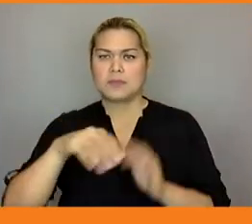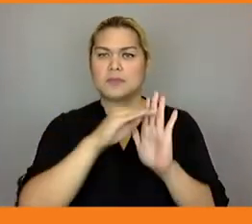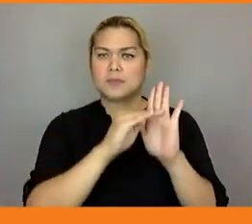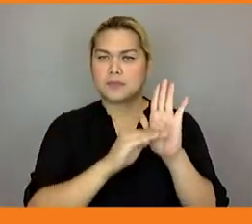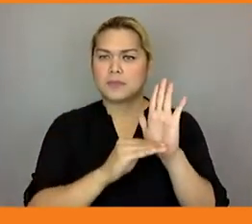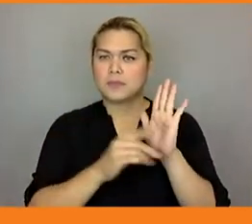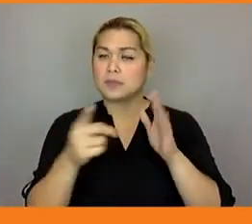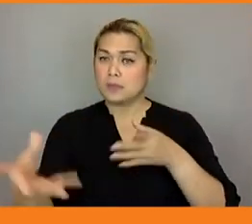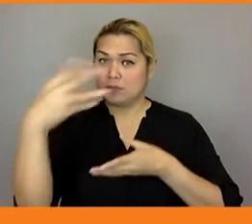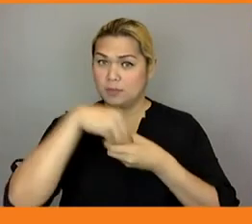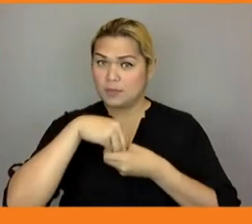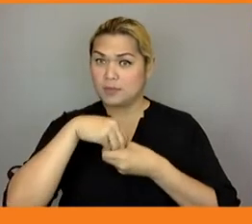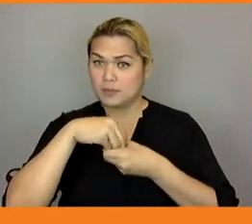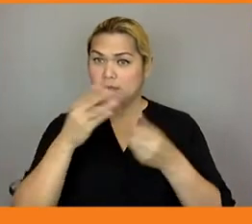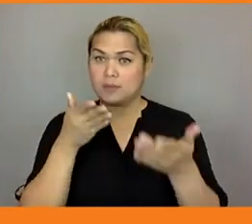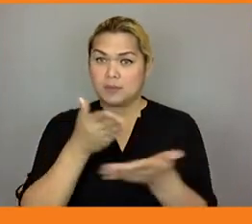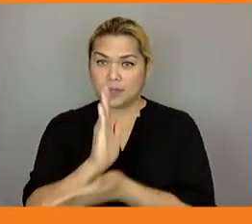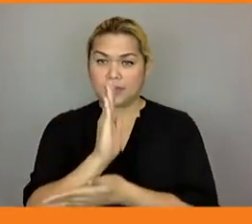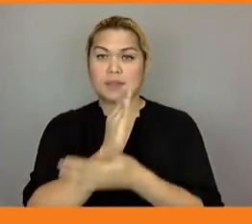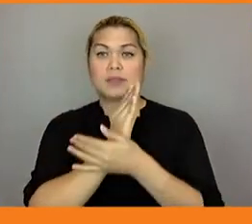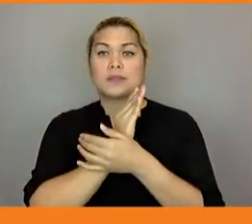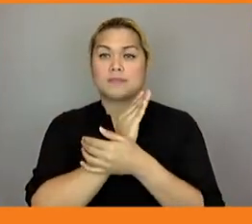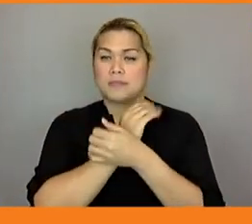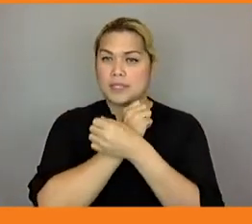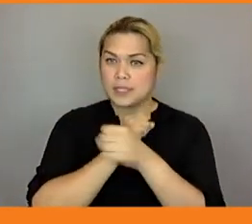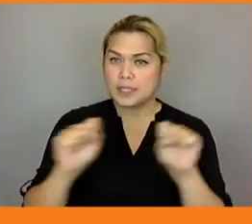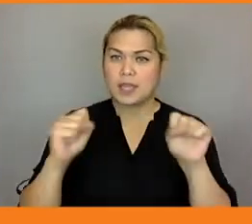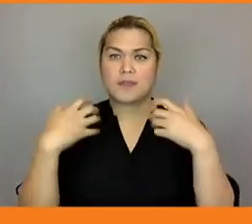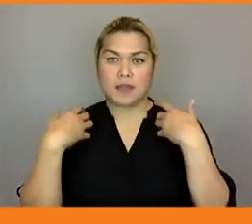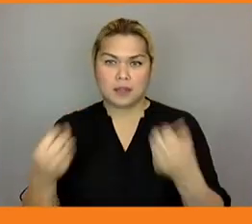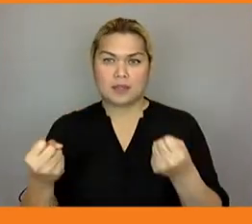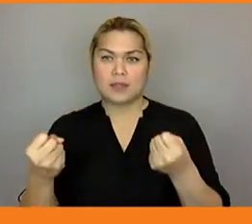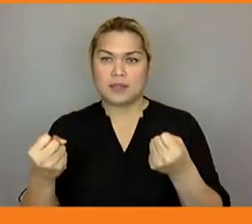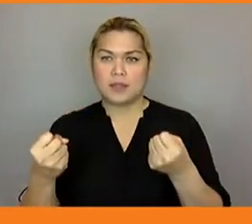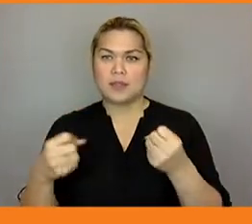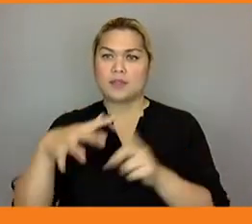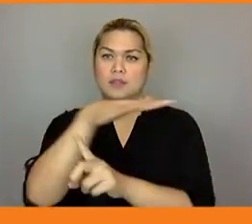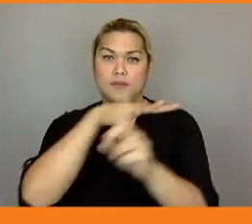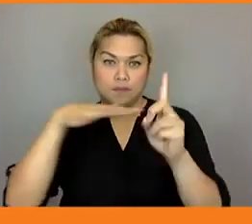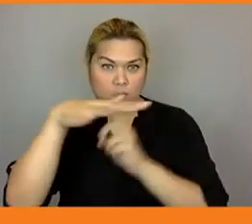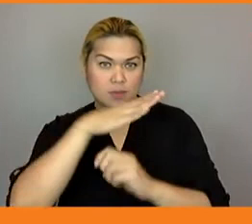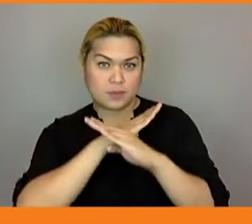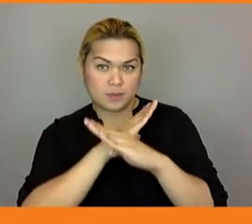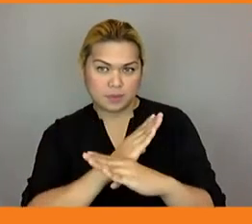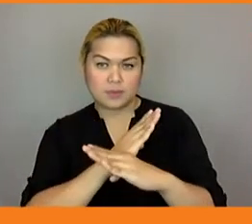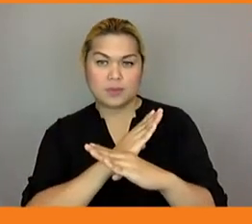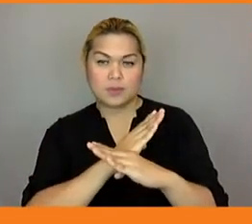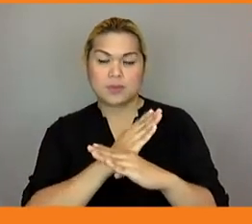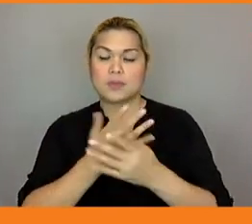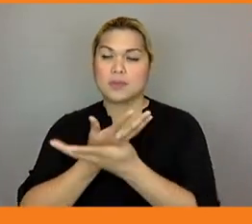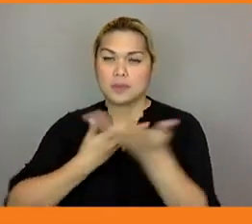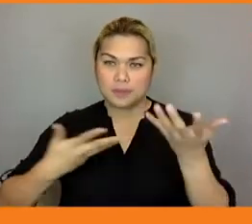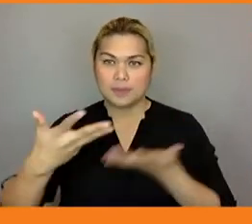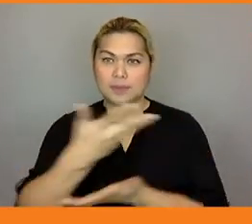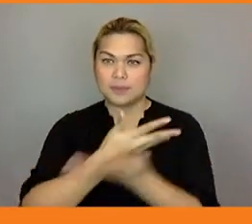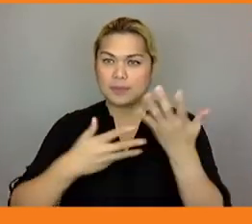health, social protection with active labor market policies, and social dialogue are essential building blocks for